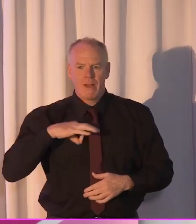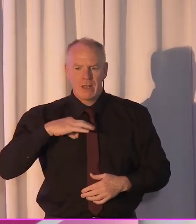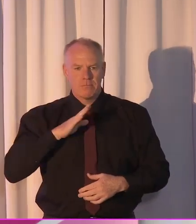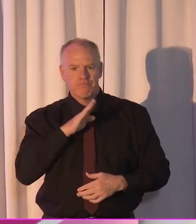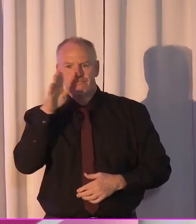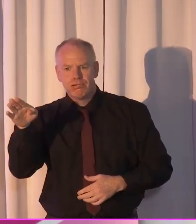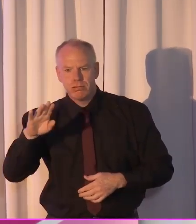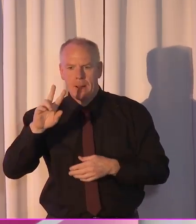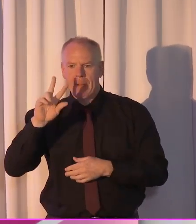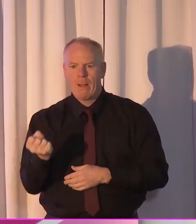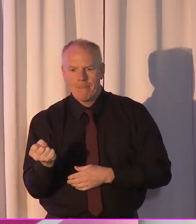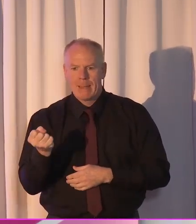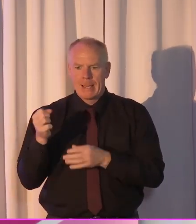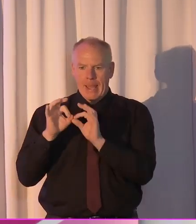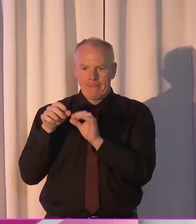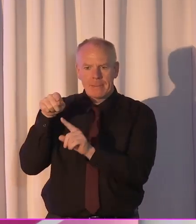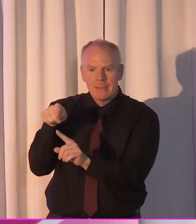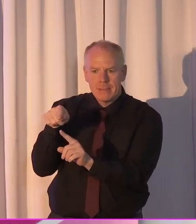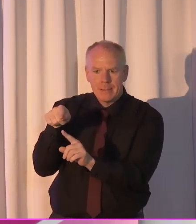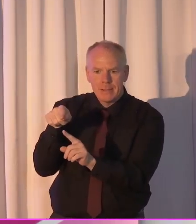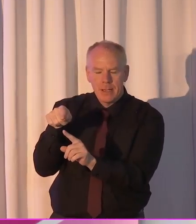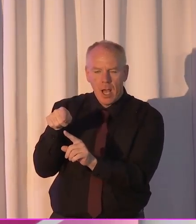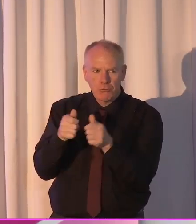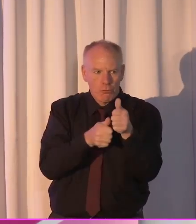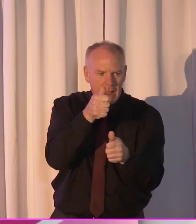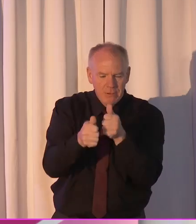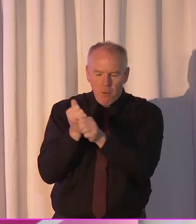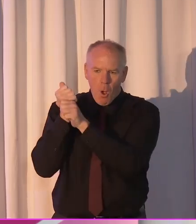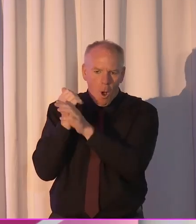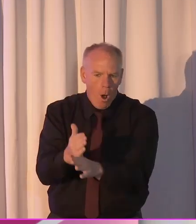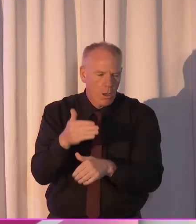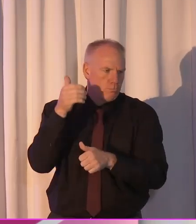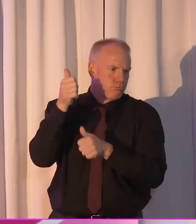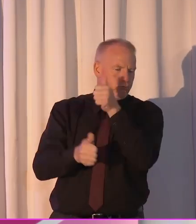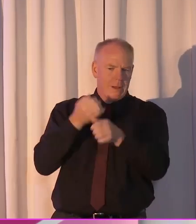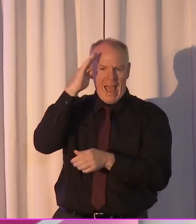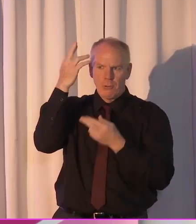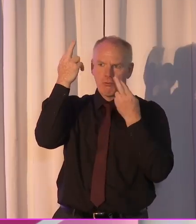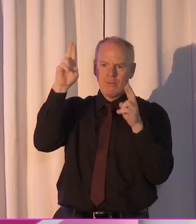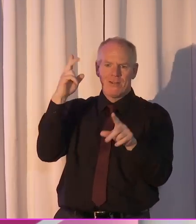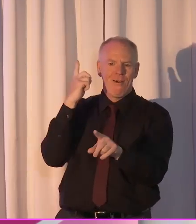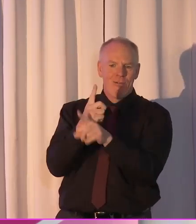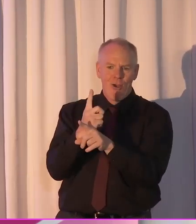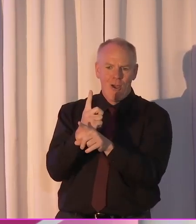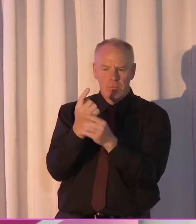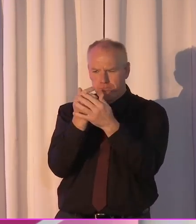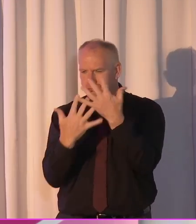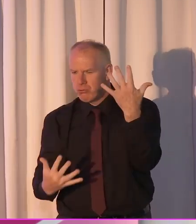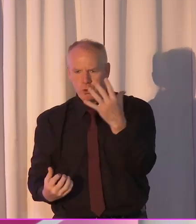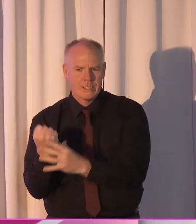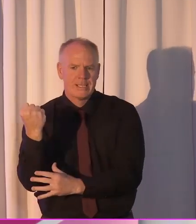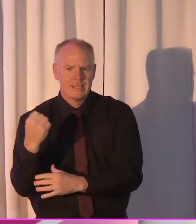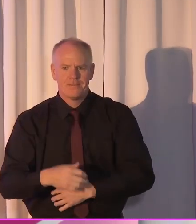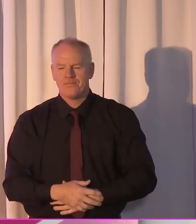the Paralympic Games, and I want to congratulate all of our outstanding Irish representatives of their many